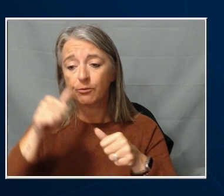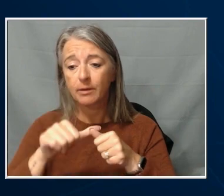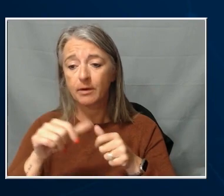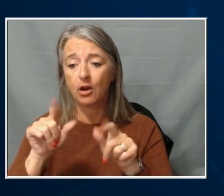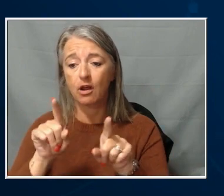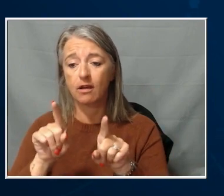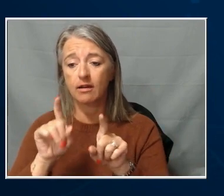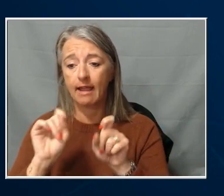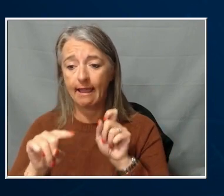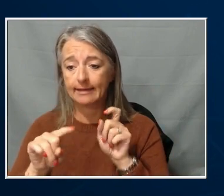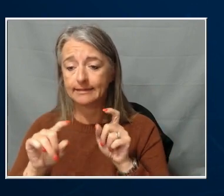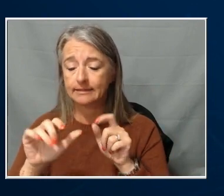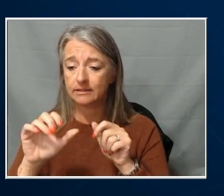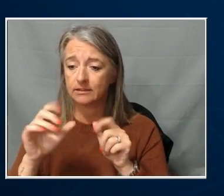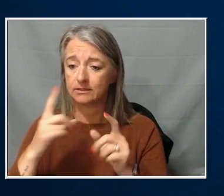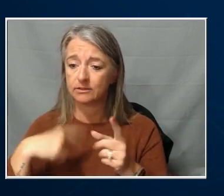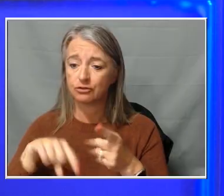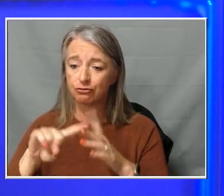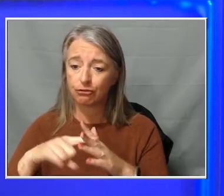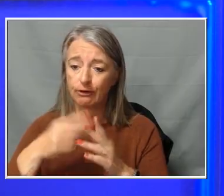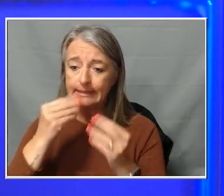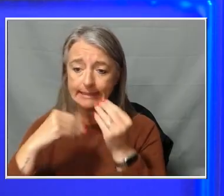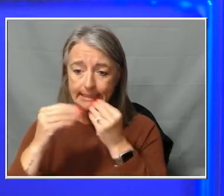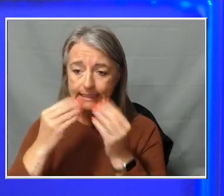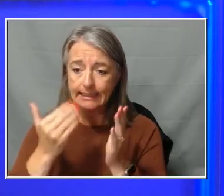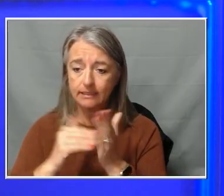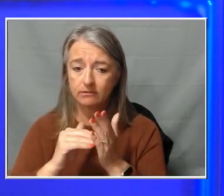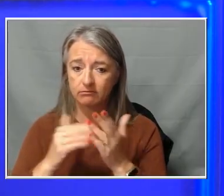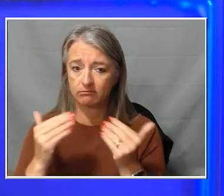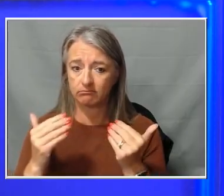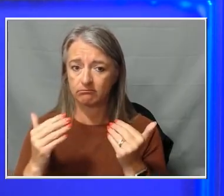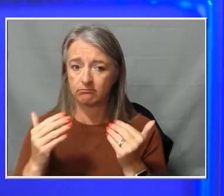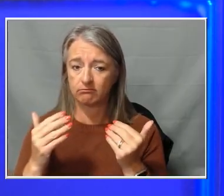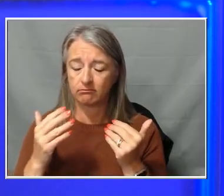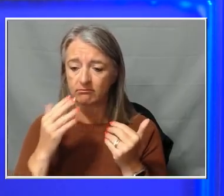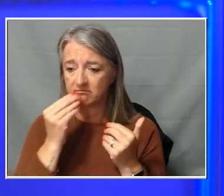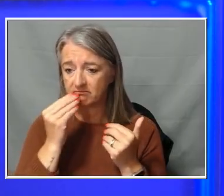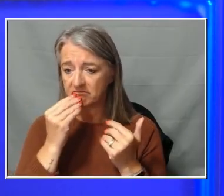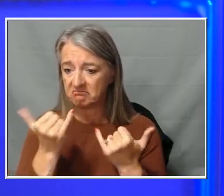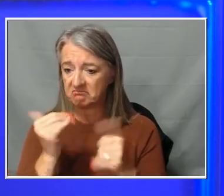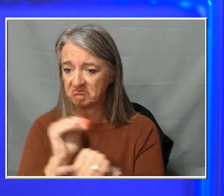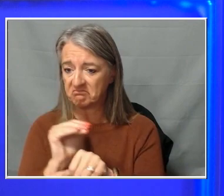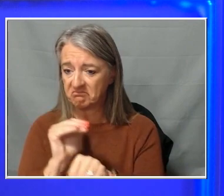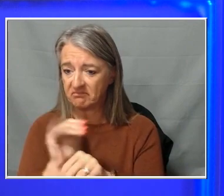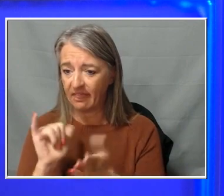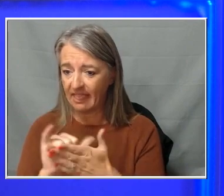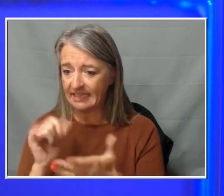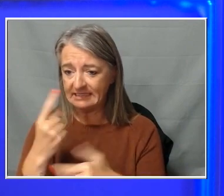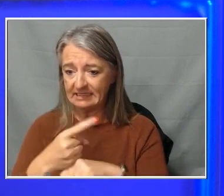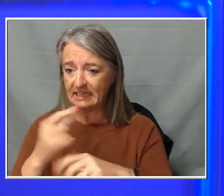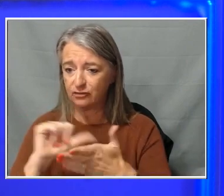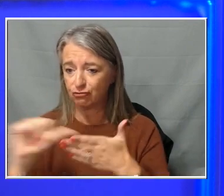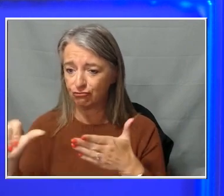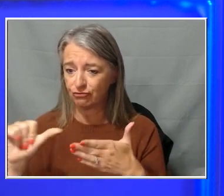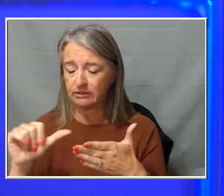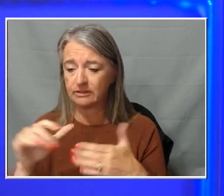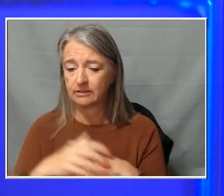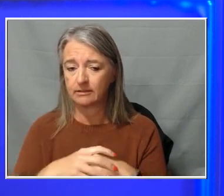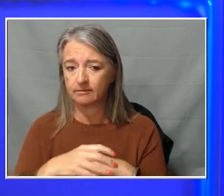when will I start eating again, and when will I? And he said, oh well, you'll have dinner, you'll have lunch that day, So it